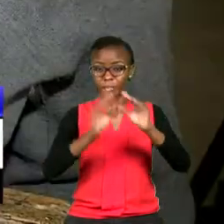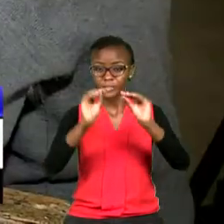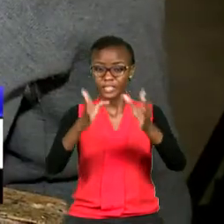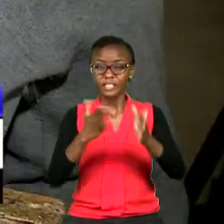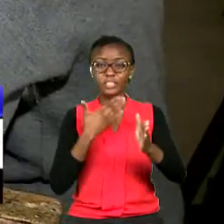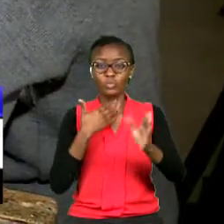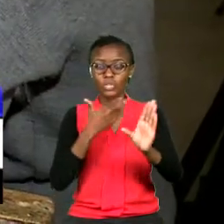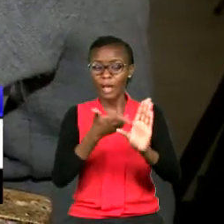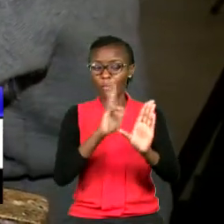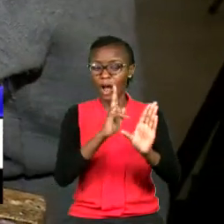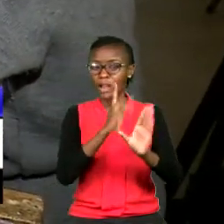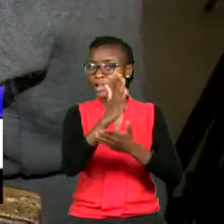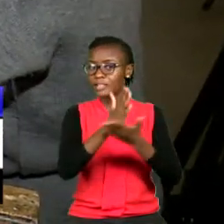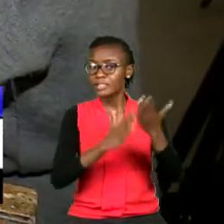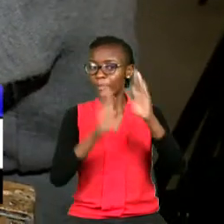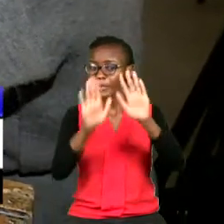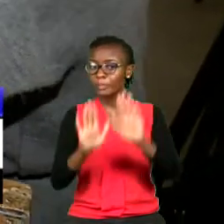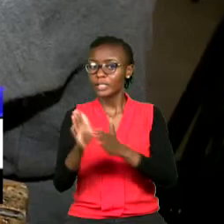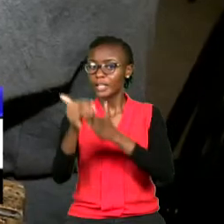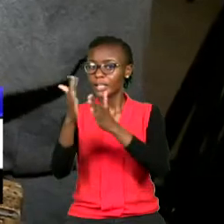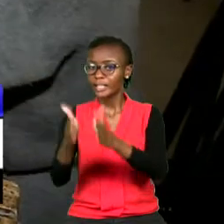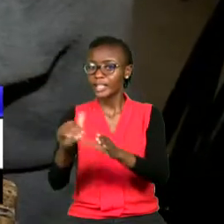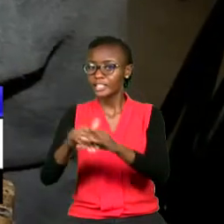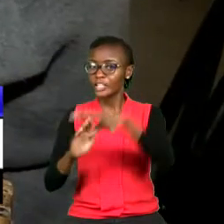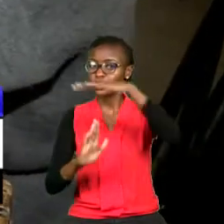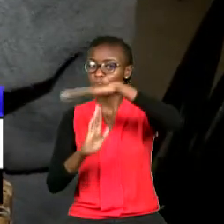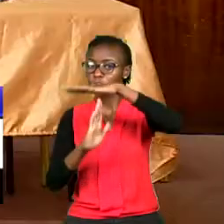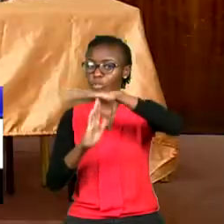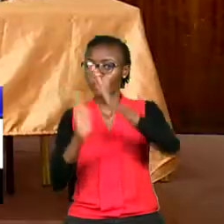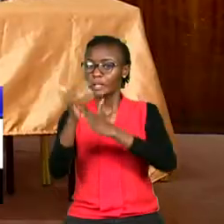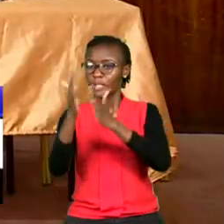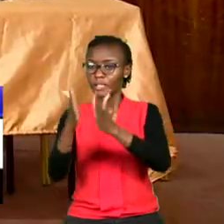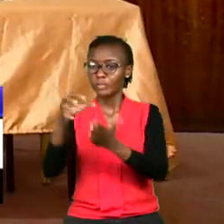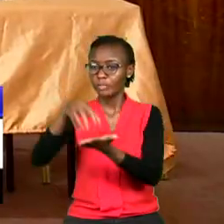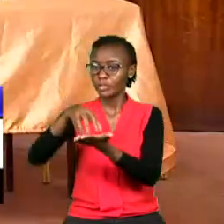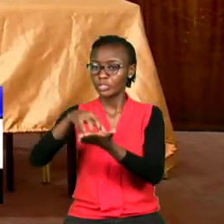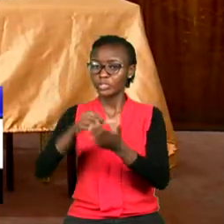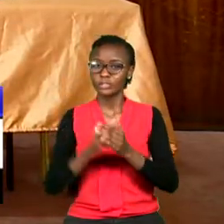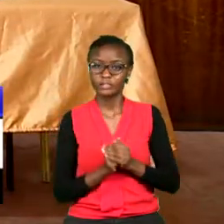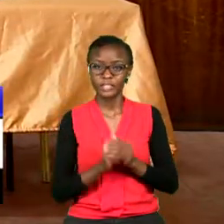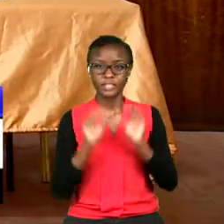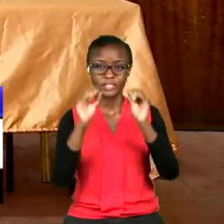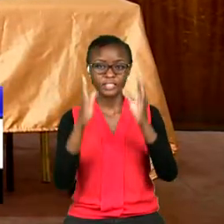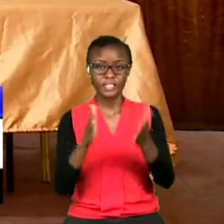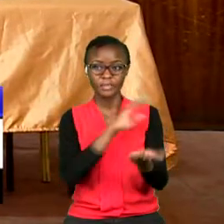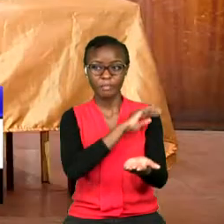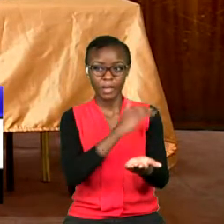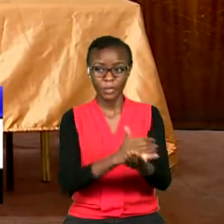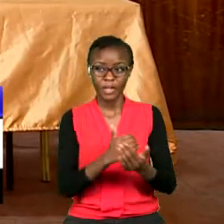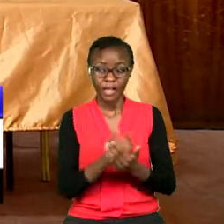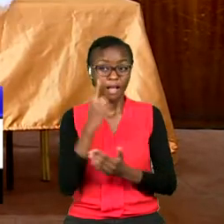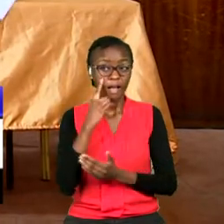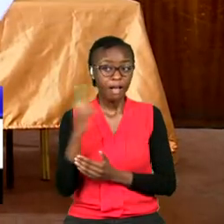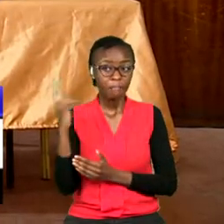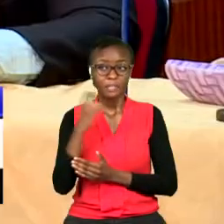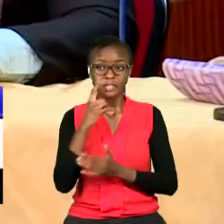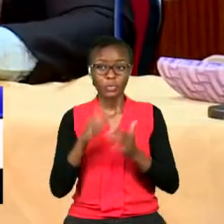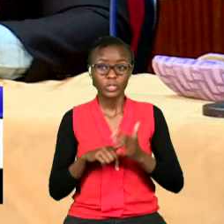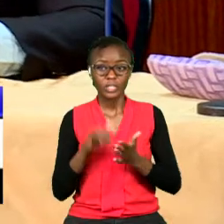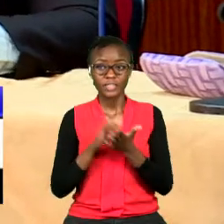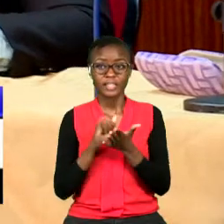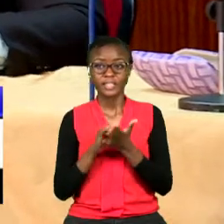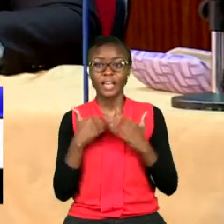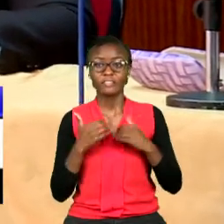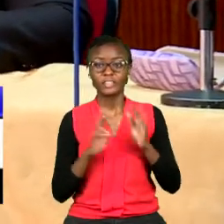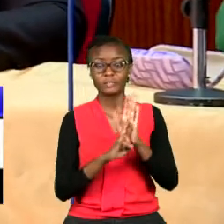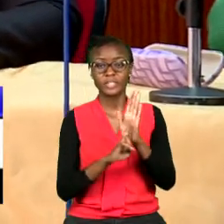of some key leaders at the helm of teachers' unions. Teachers' power. Power. The pressure group, claiming representatives from